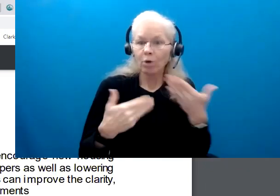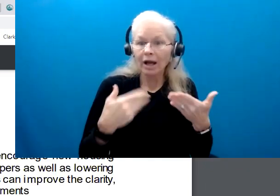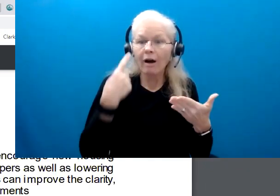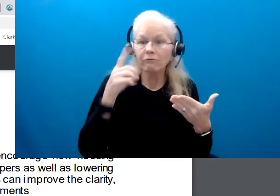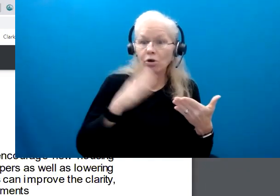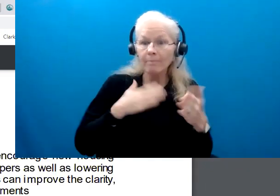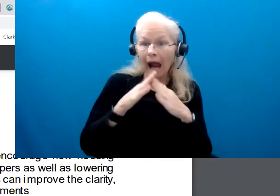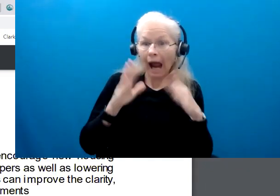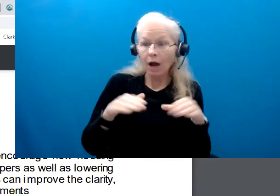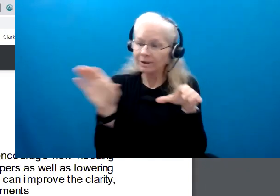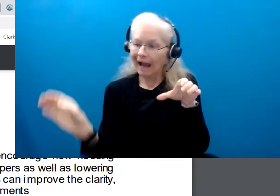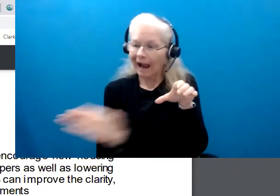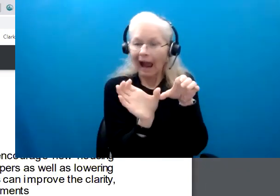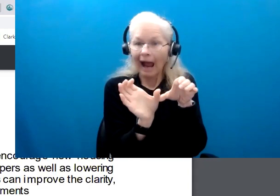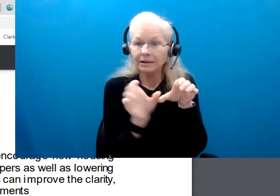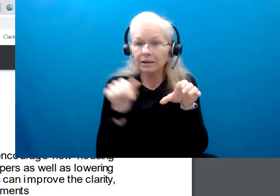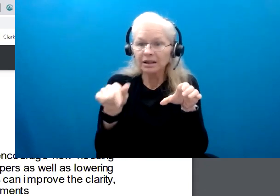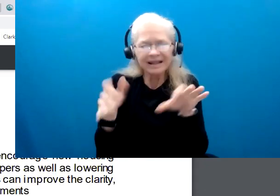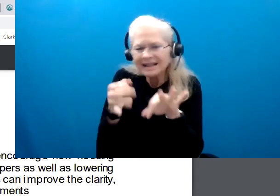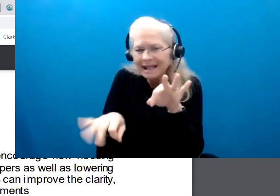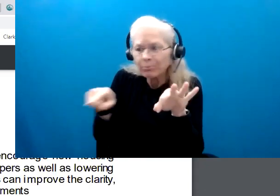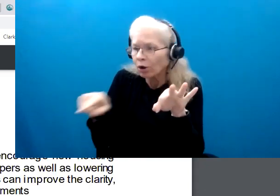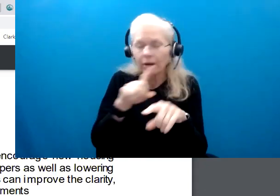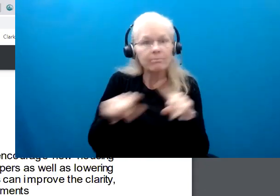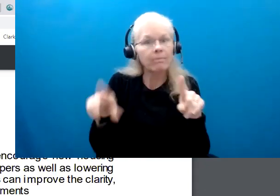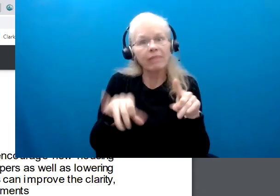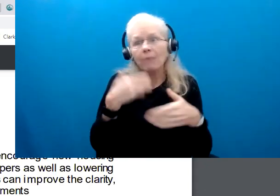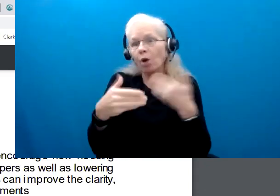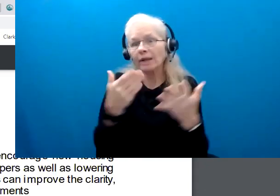hectic, and it was just a very simple build. So I love the idea of encouraging